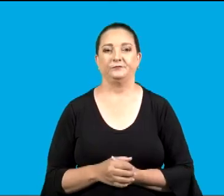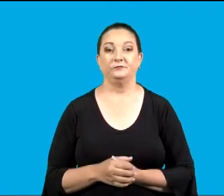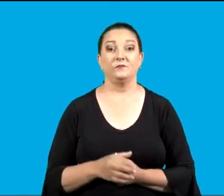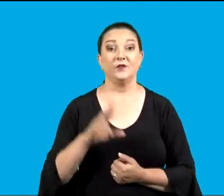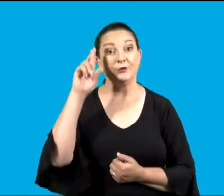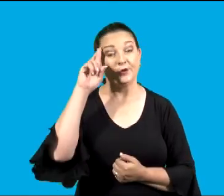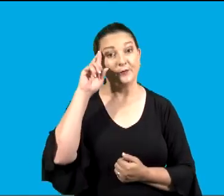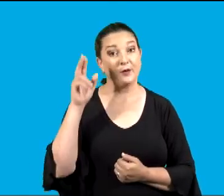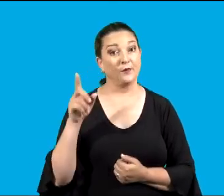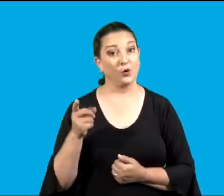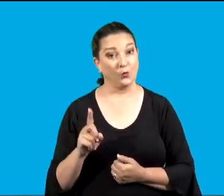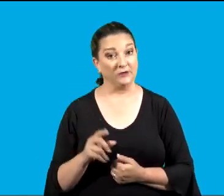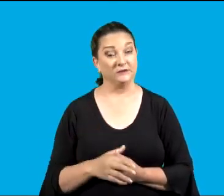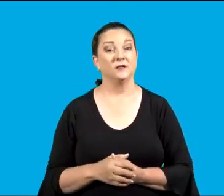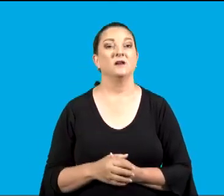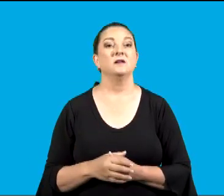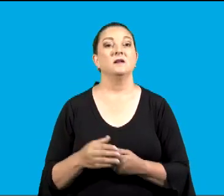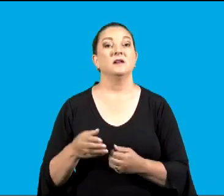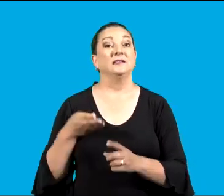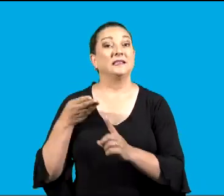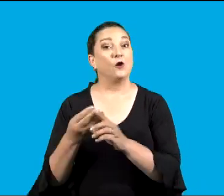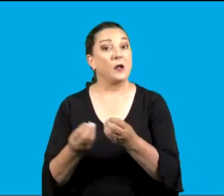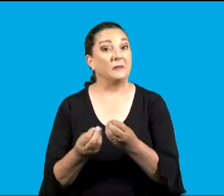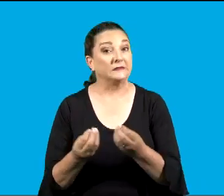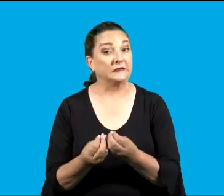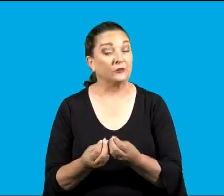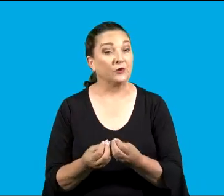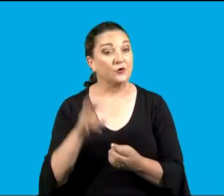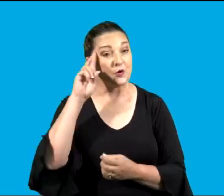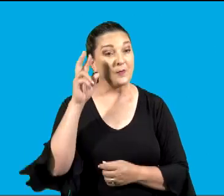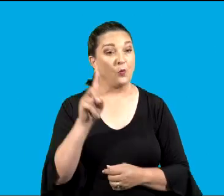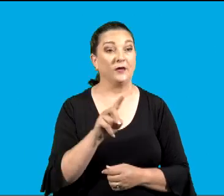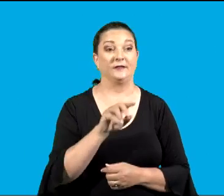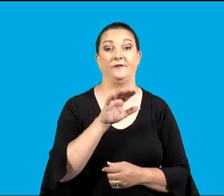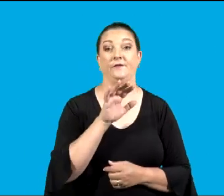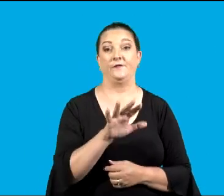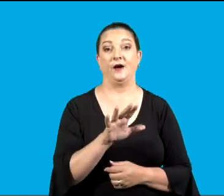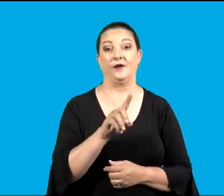come, remember, we had our direct material cost, which was your